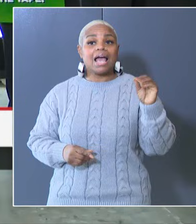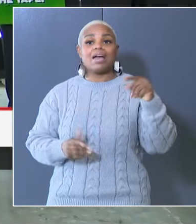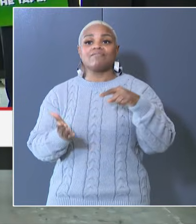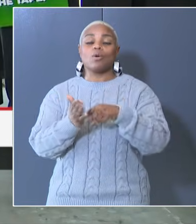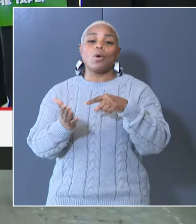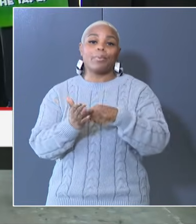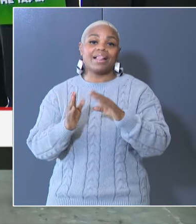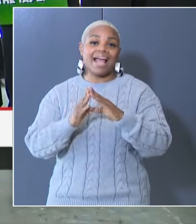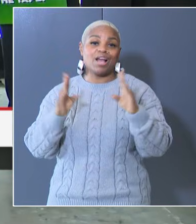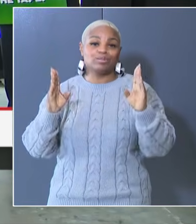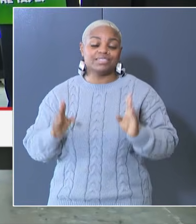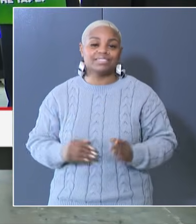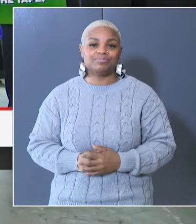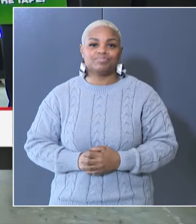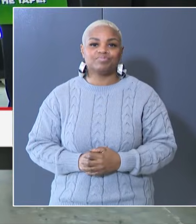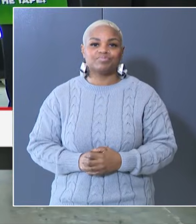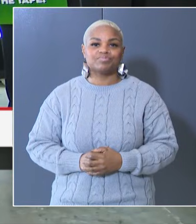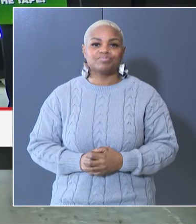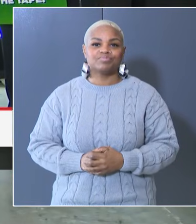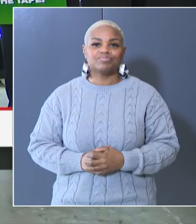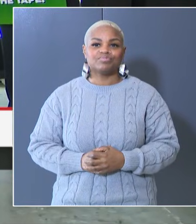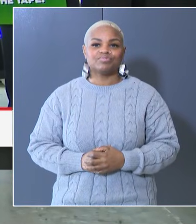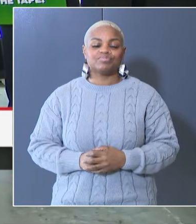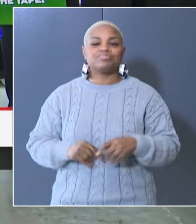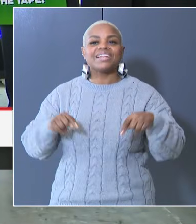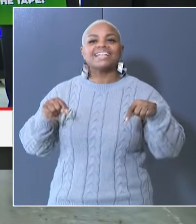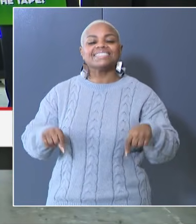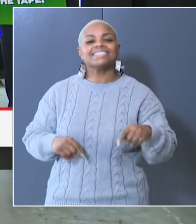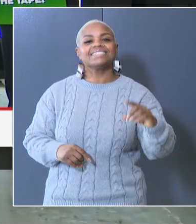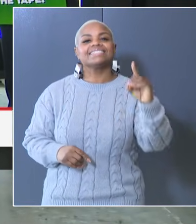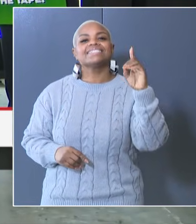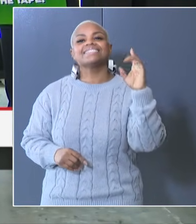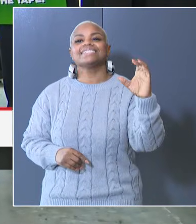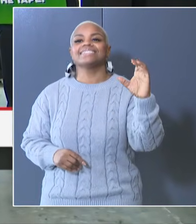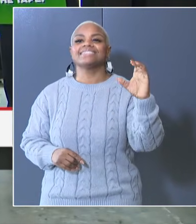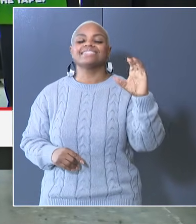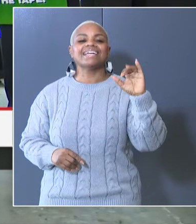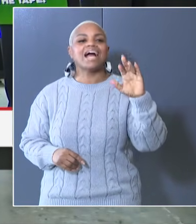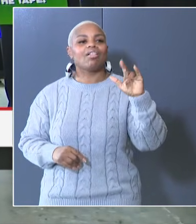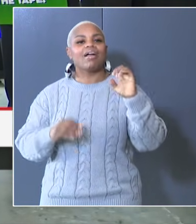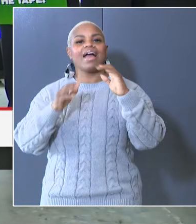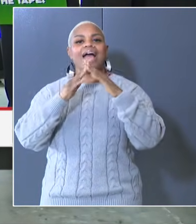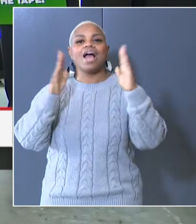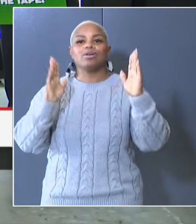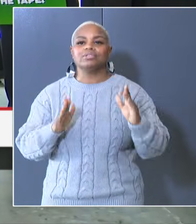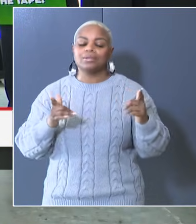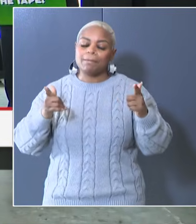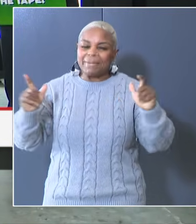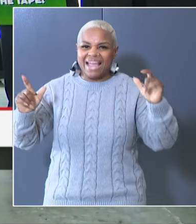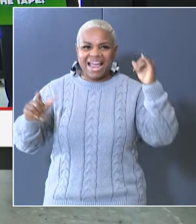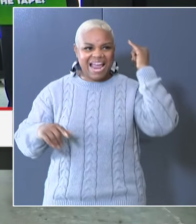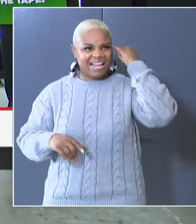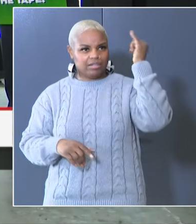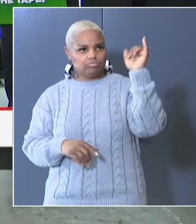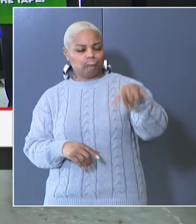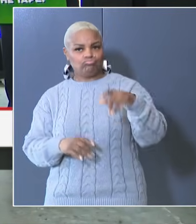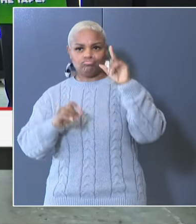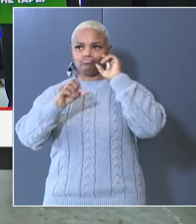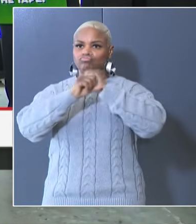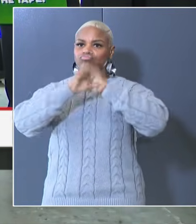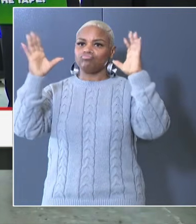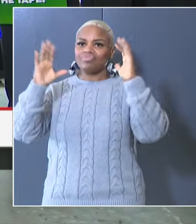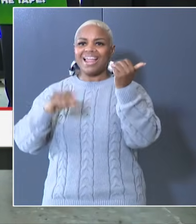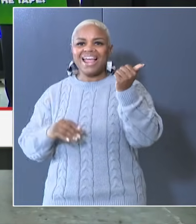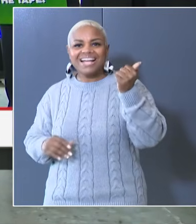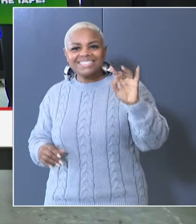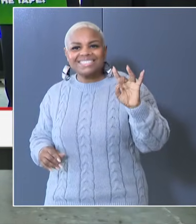idea delivered in a beautiful neighborhood scale way. 18 thoughtfully designed homes,